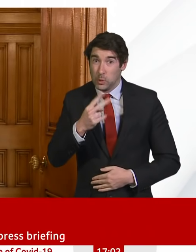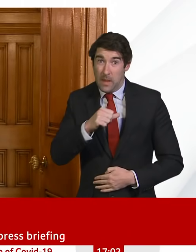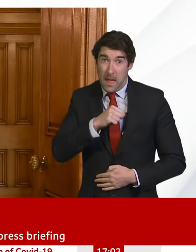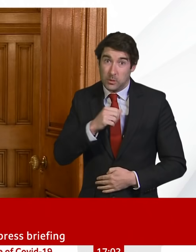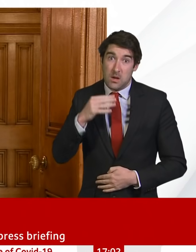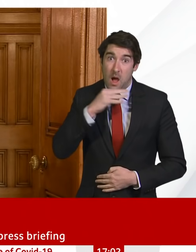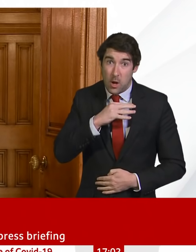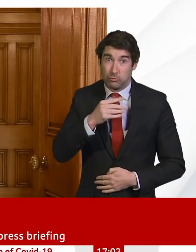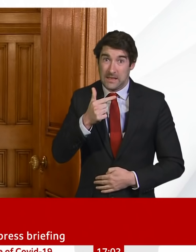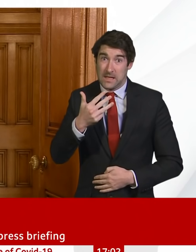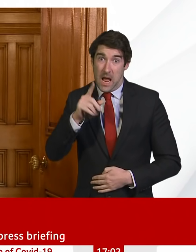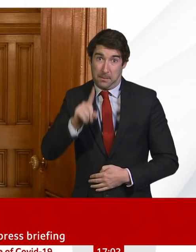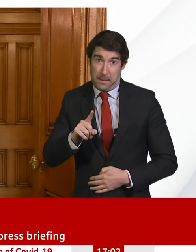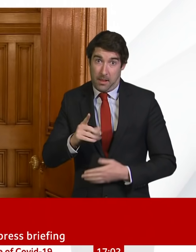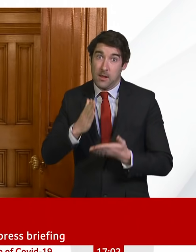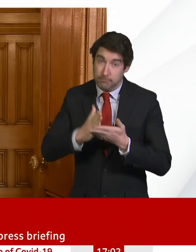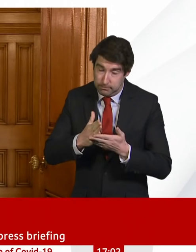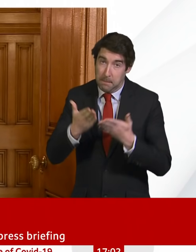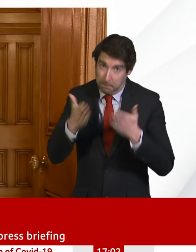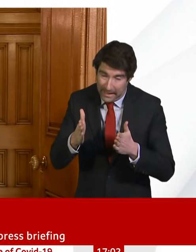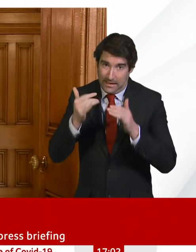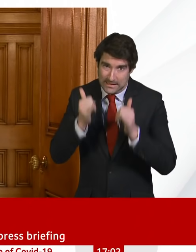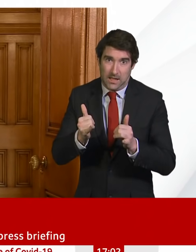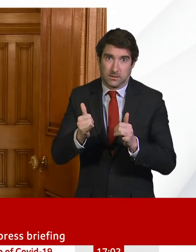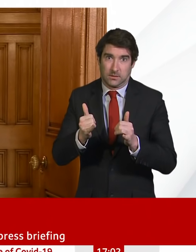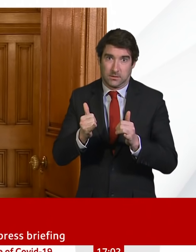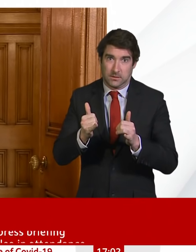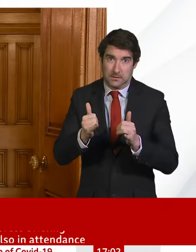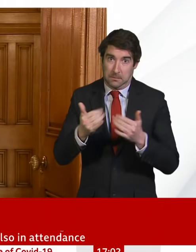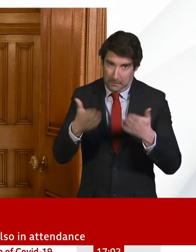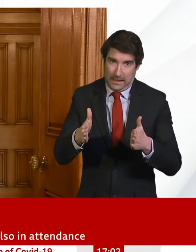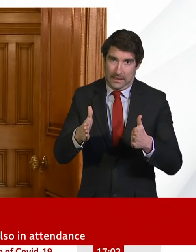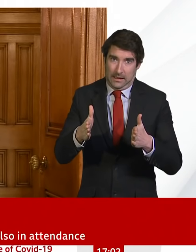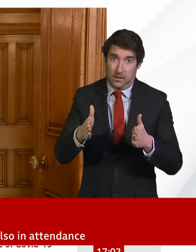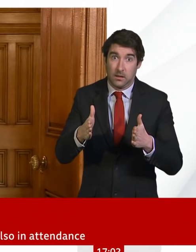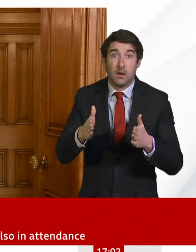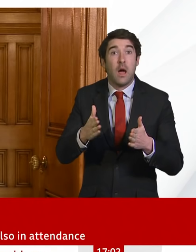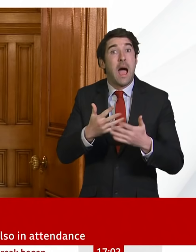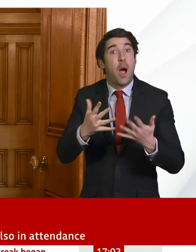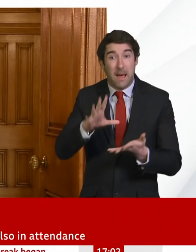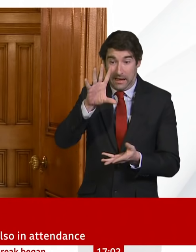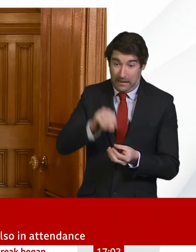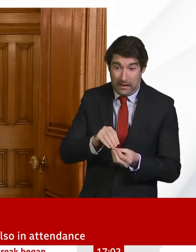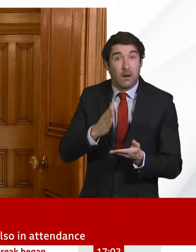152,979 people in the UK have now been tested for coronavirus. Of those,